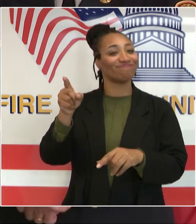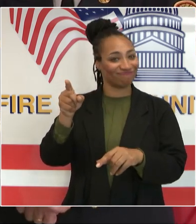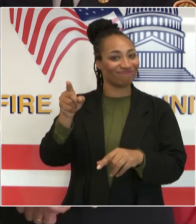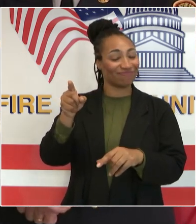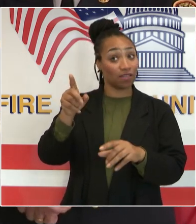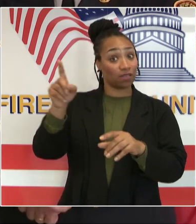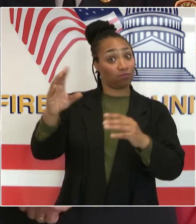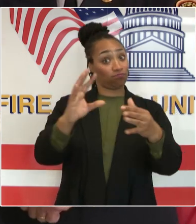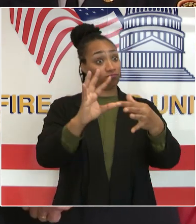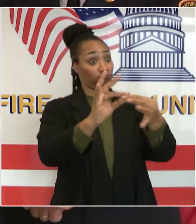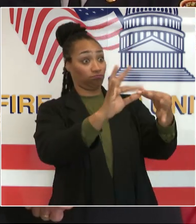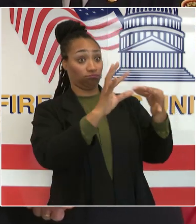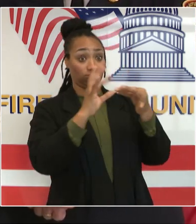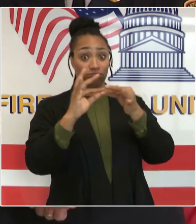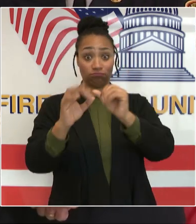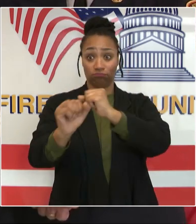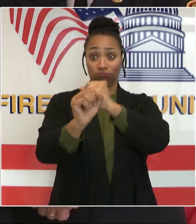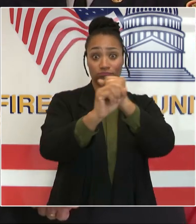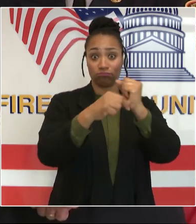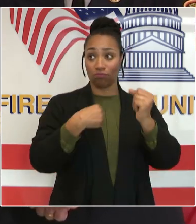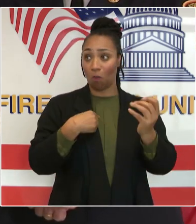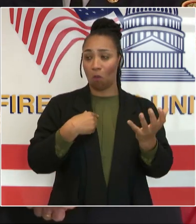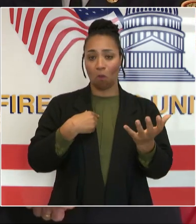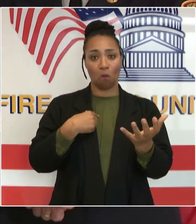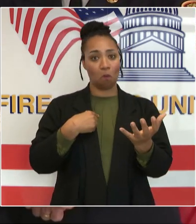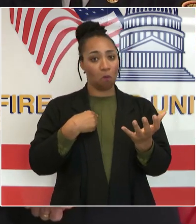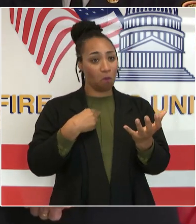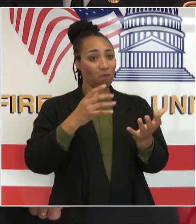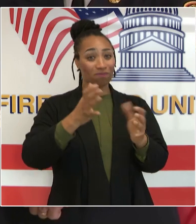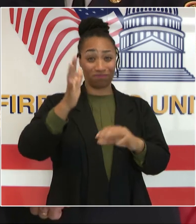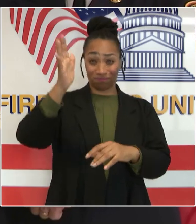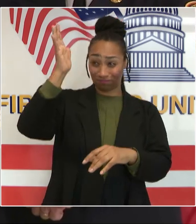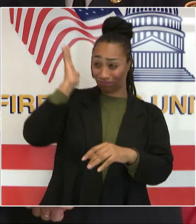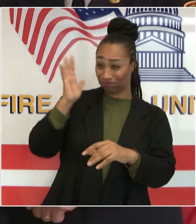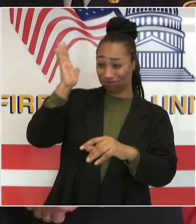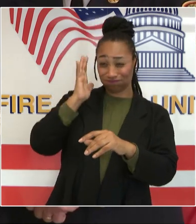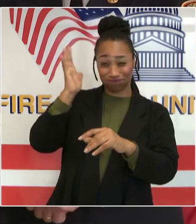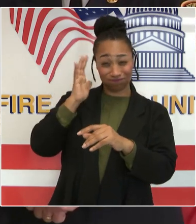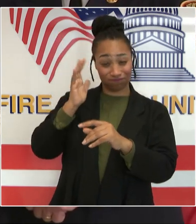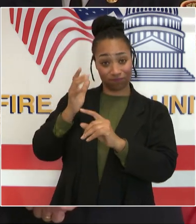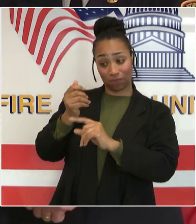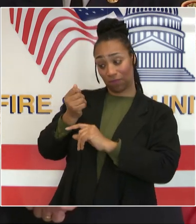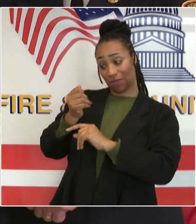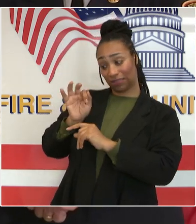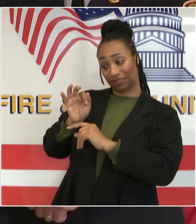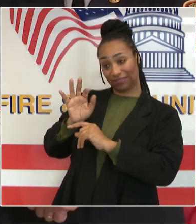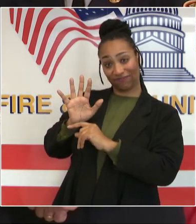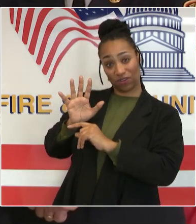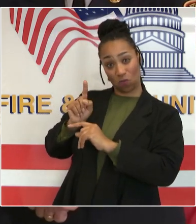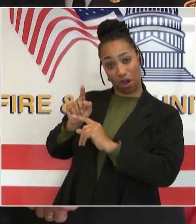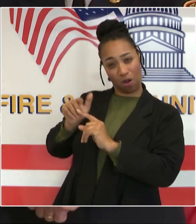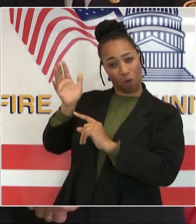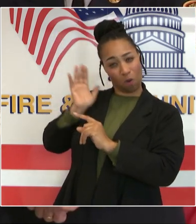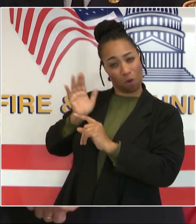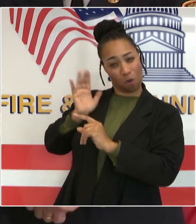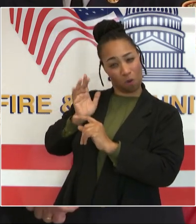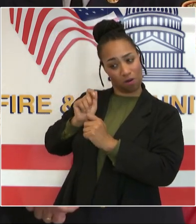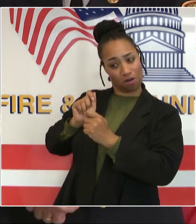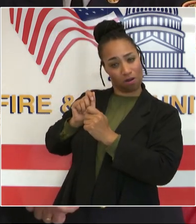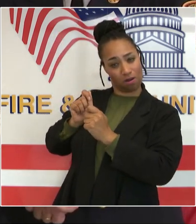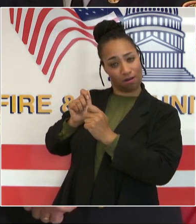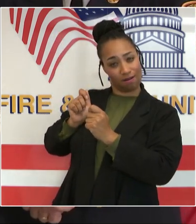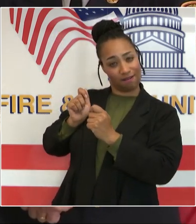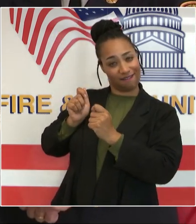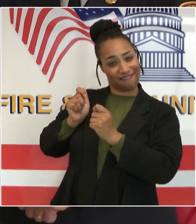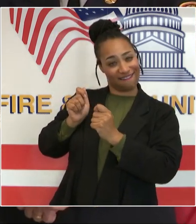to 1851. As a university that's built by and for DC,